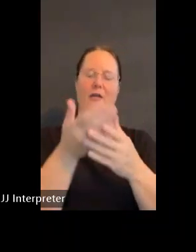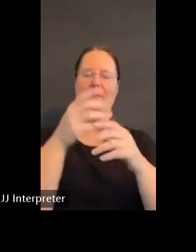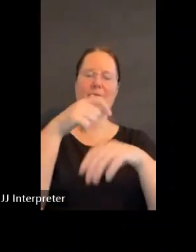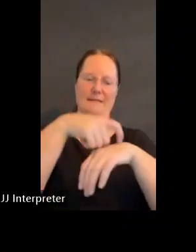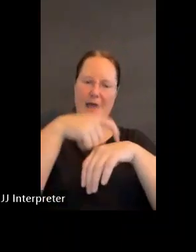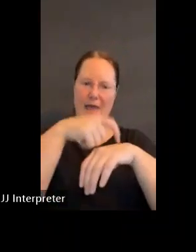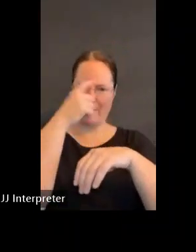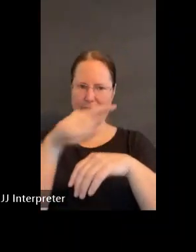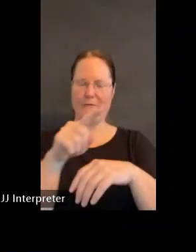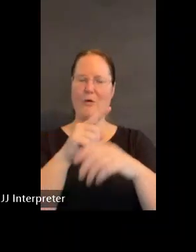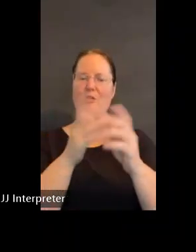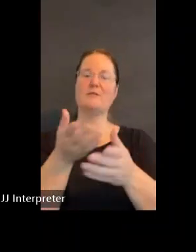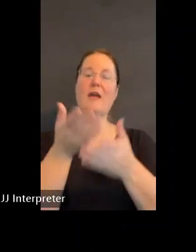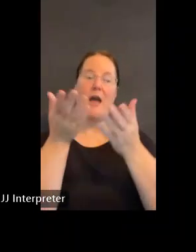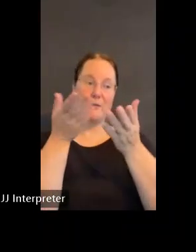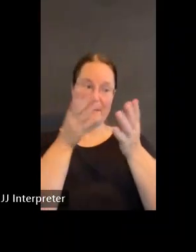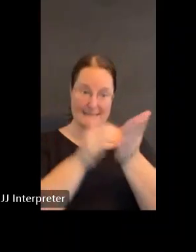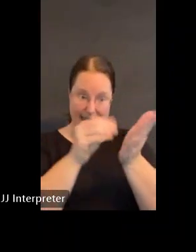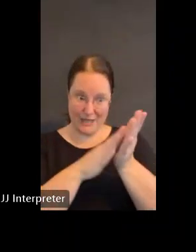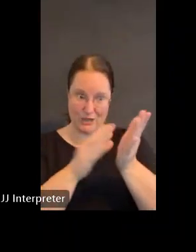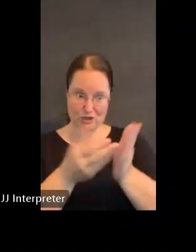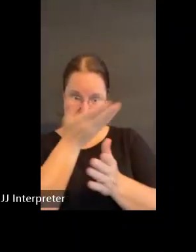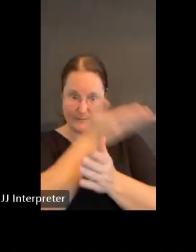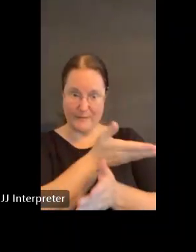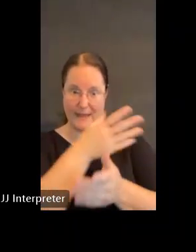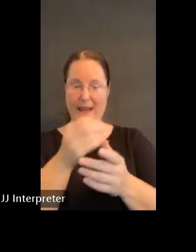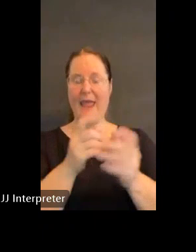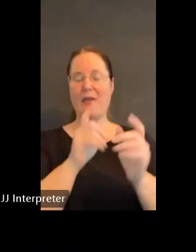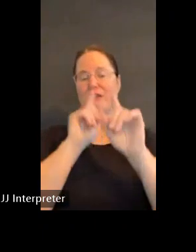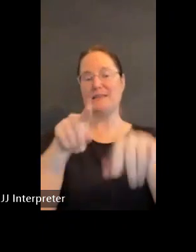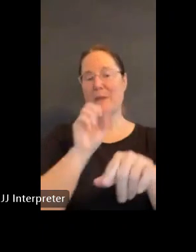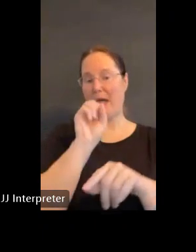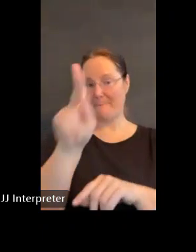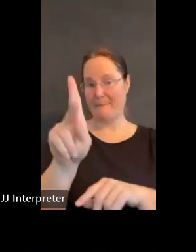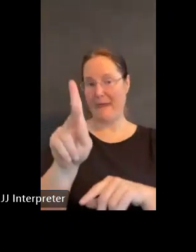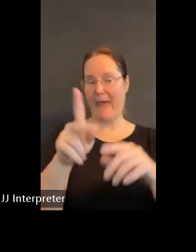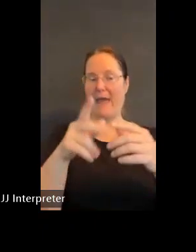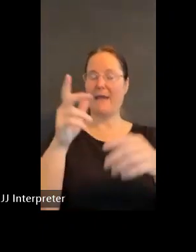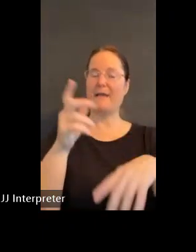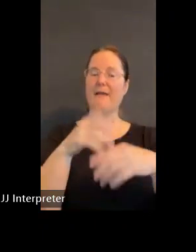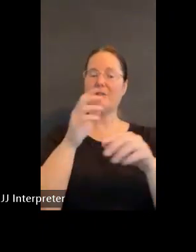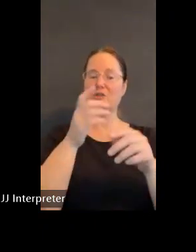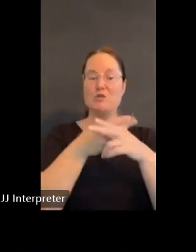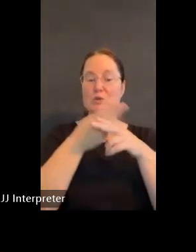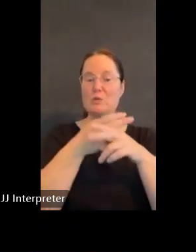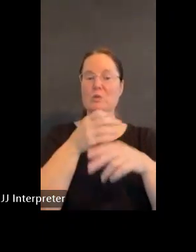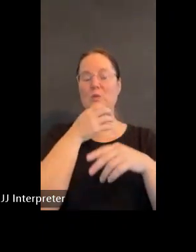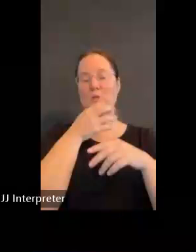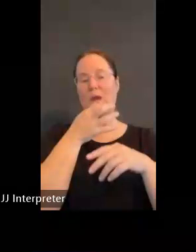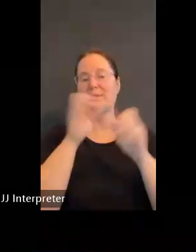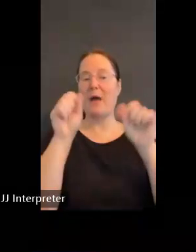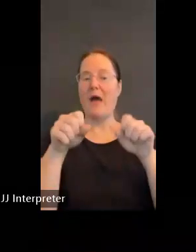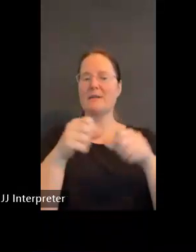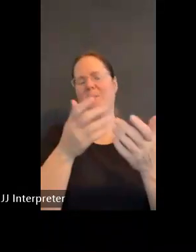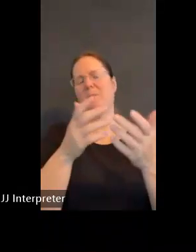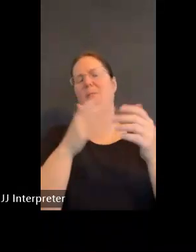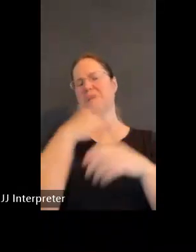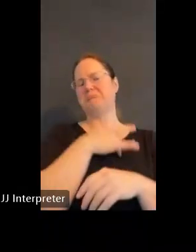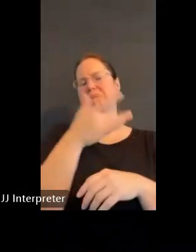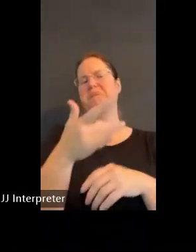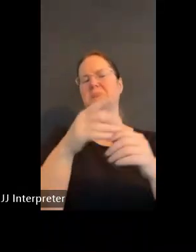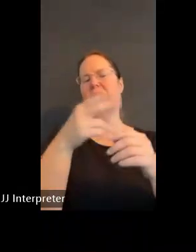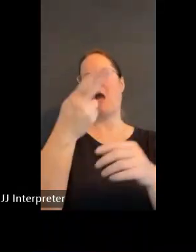timely manner. According to recent HUD guidance, they say within 10 days is considered to be reasonable. And make sure